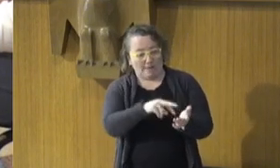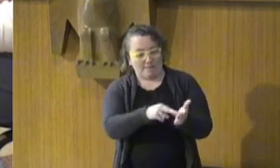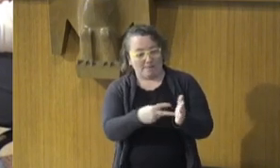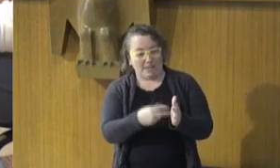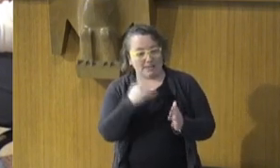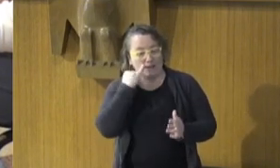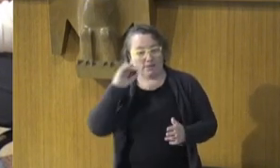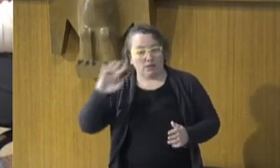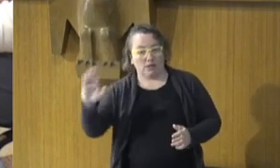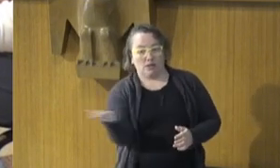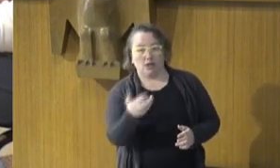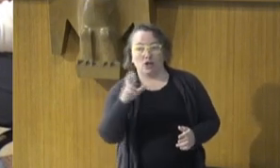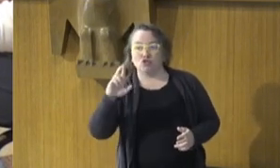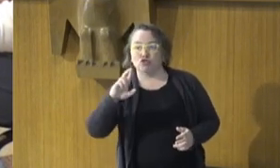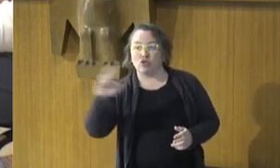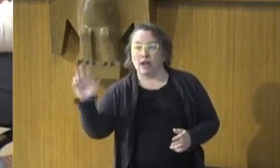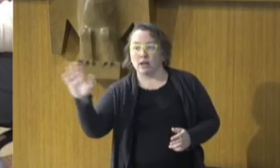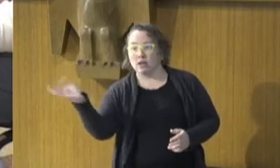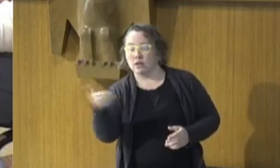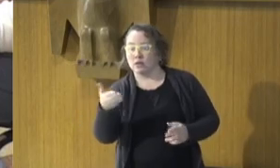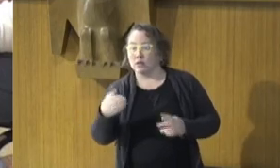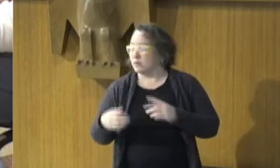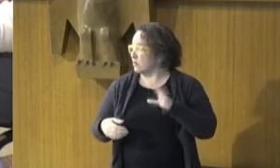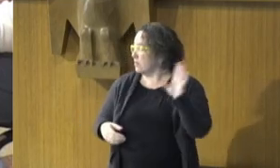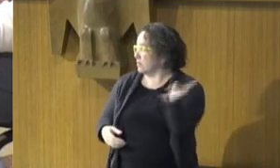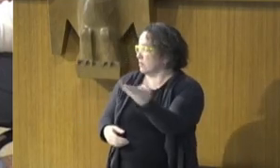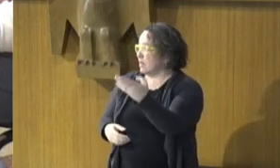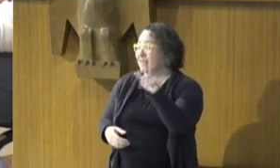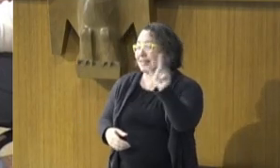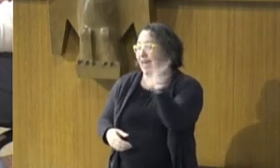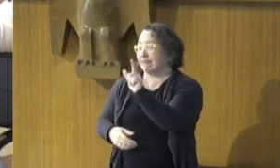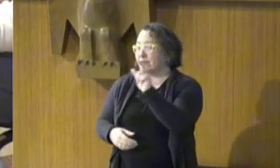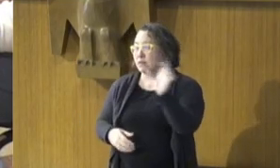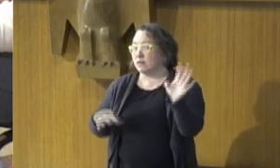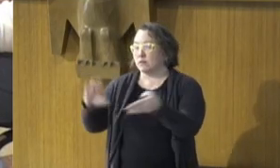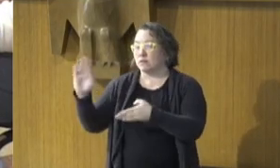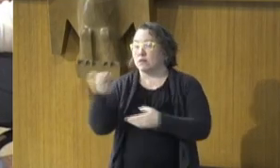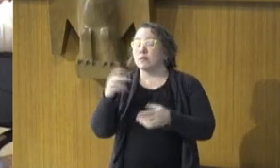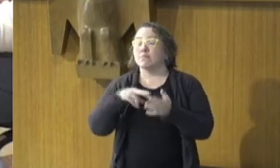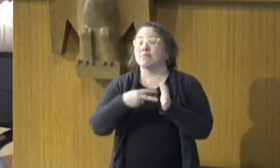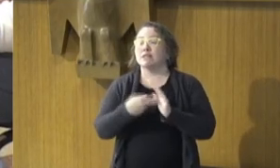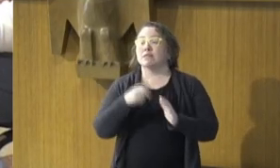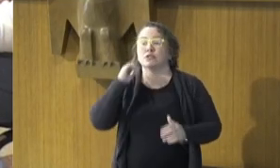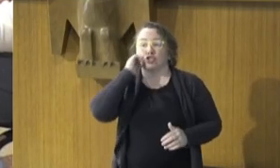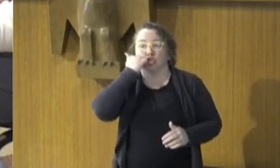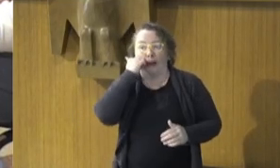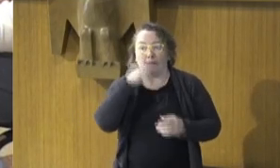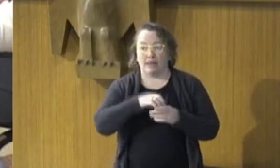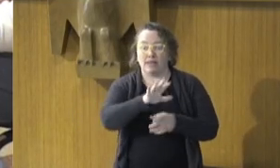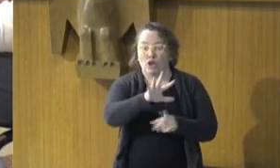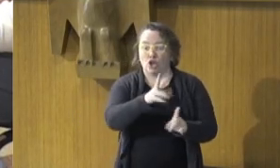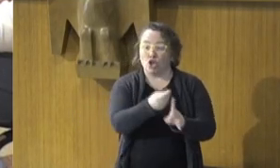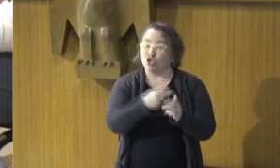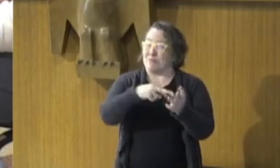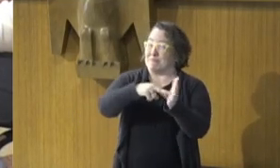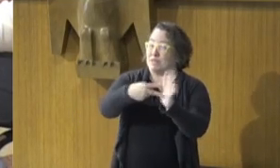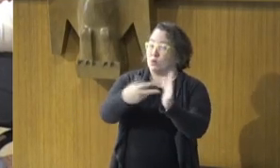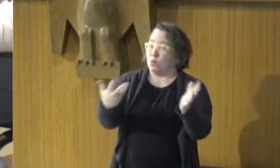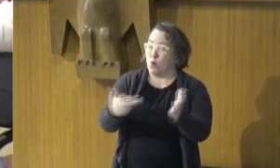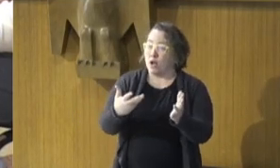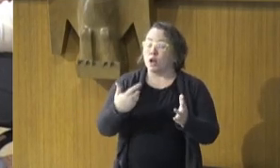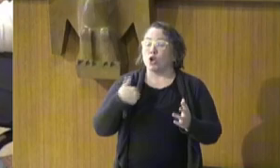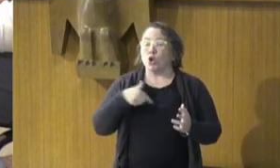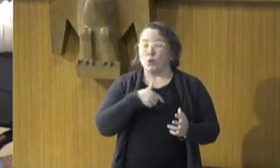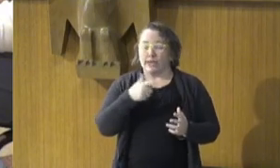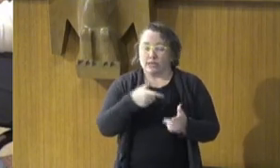turn the other cheek and invite them to slap you on the other cheek, they have to use their left hand, which was a shameful act in their culture. So he's inviting you to pull out some